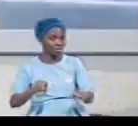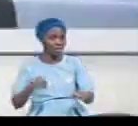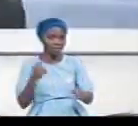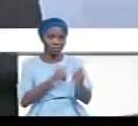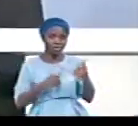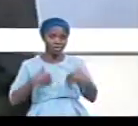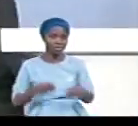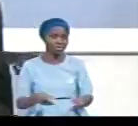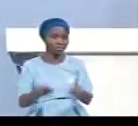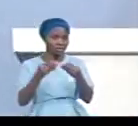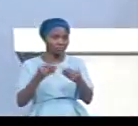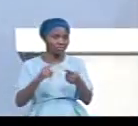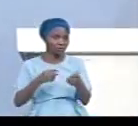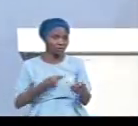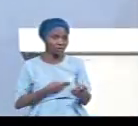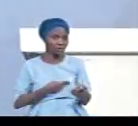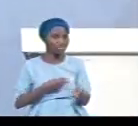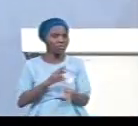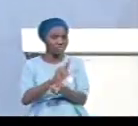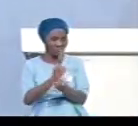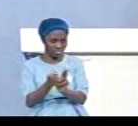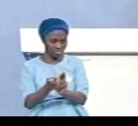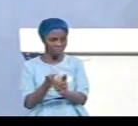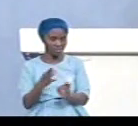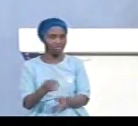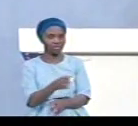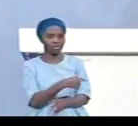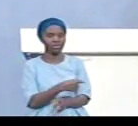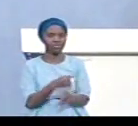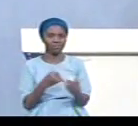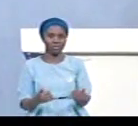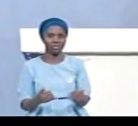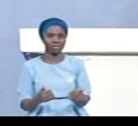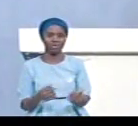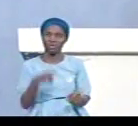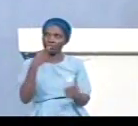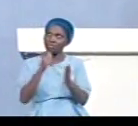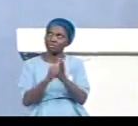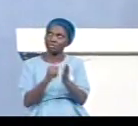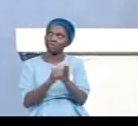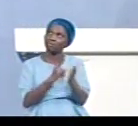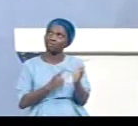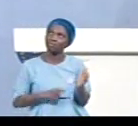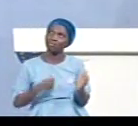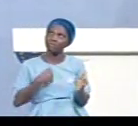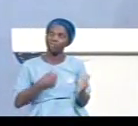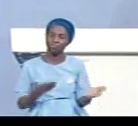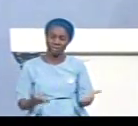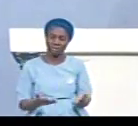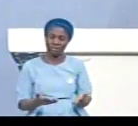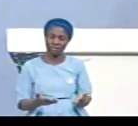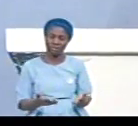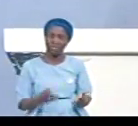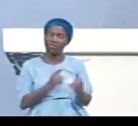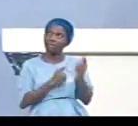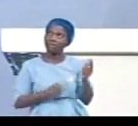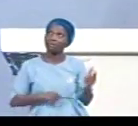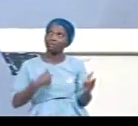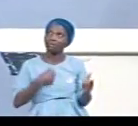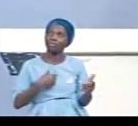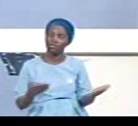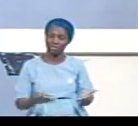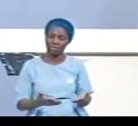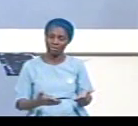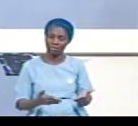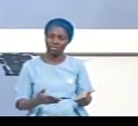us, repent of them. And say, Lord, here am I. Lord, here am I.